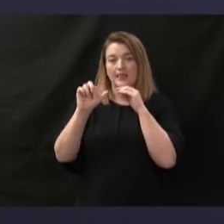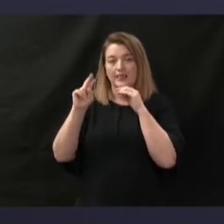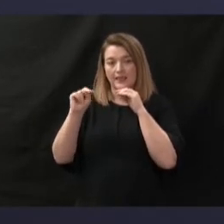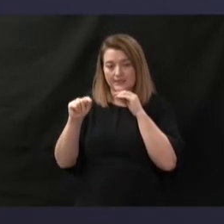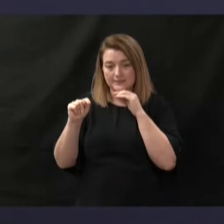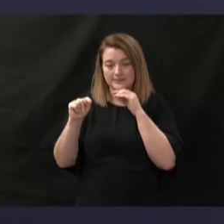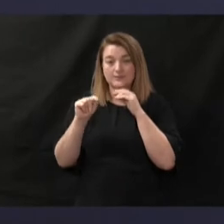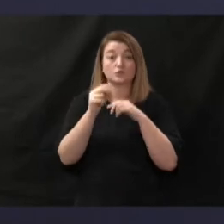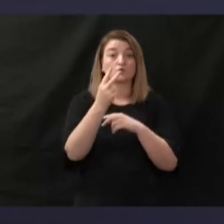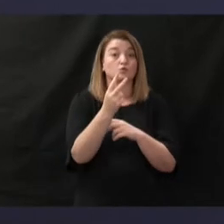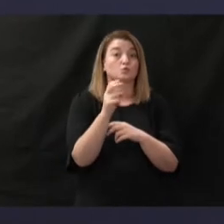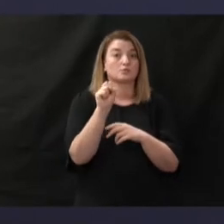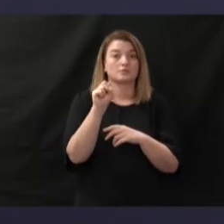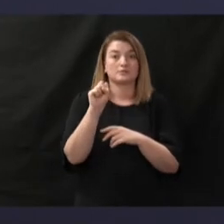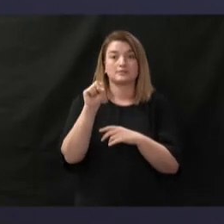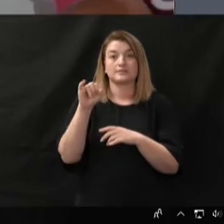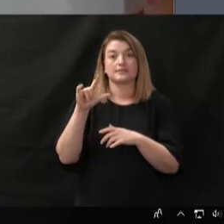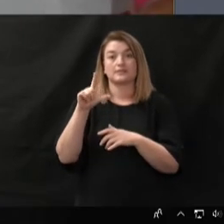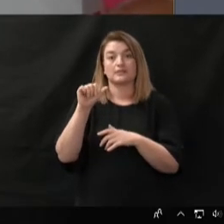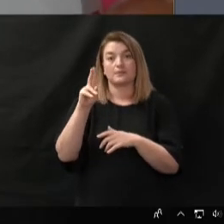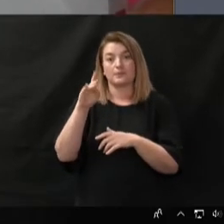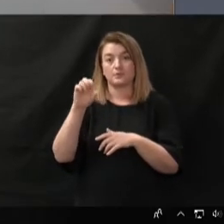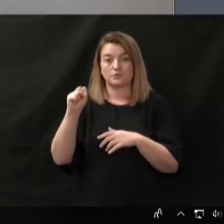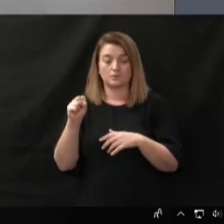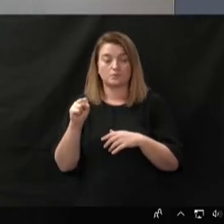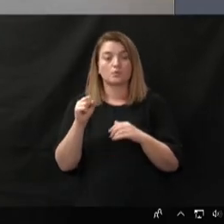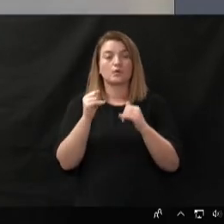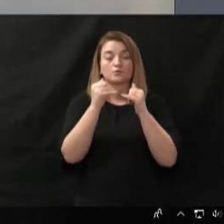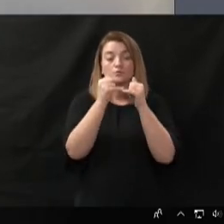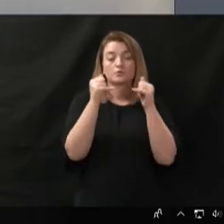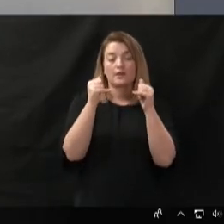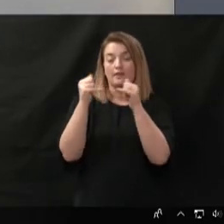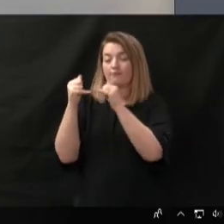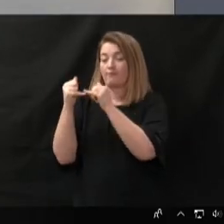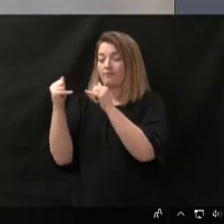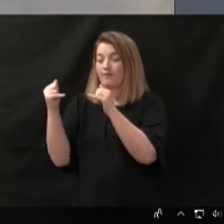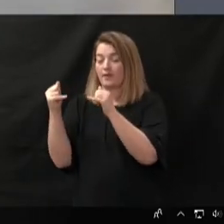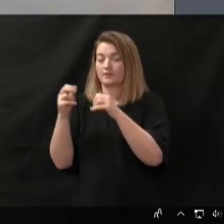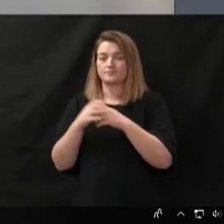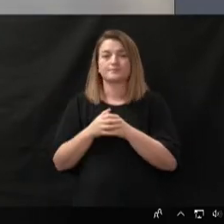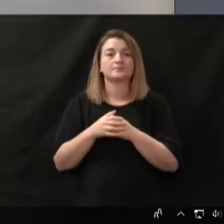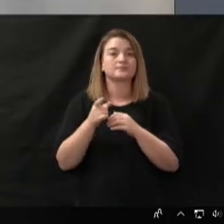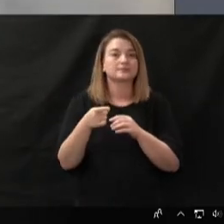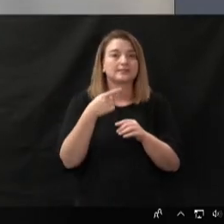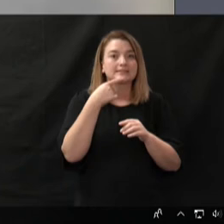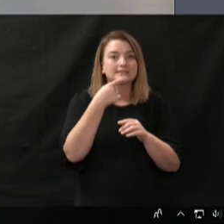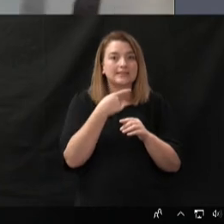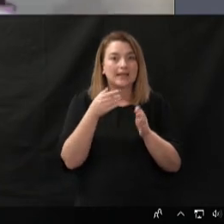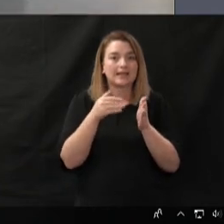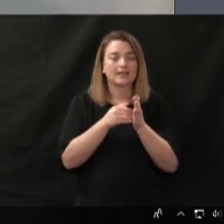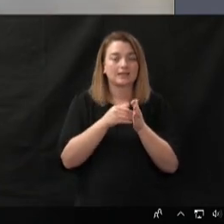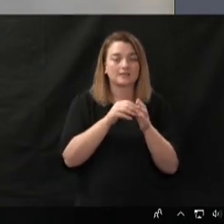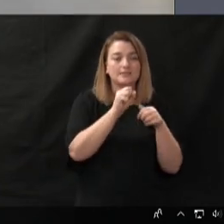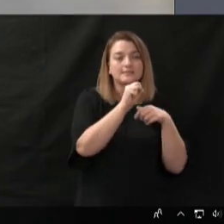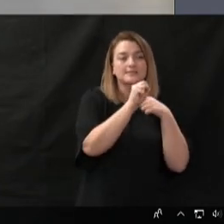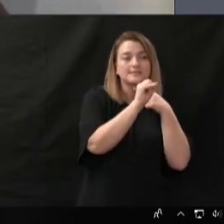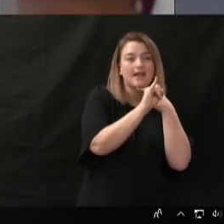syllables. Let's make our two lines. And let's say the syllables again. It's going to